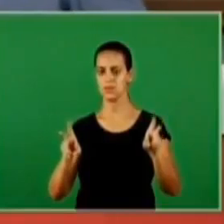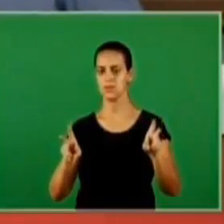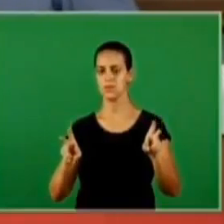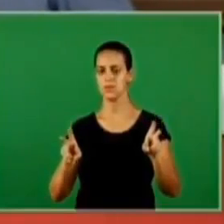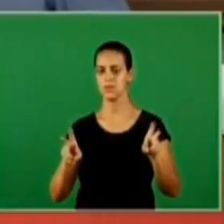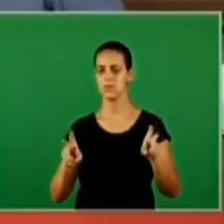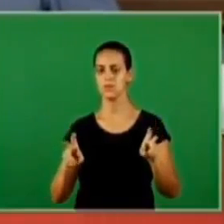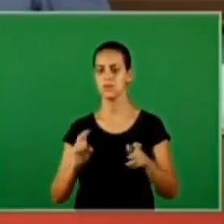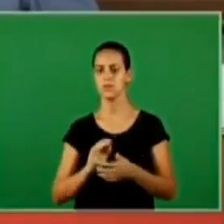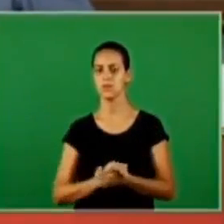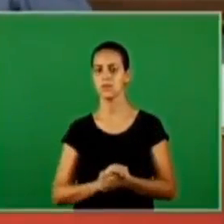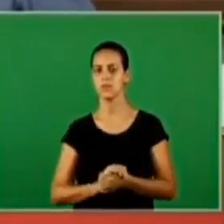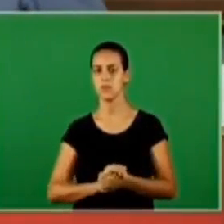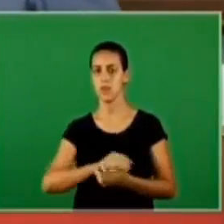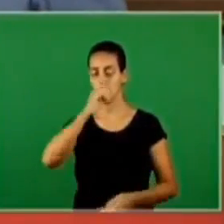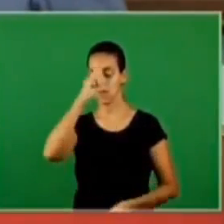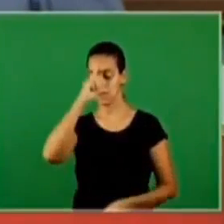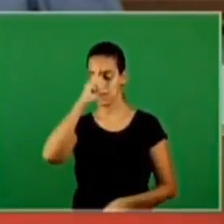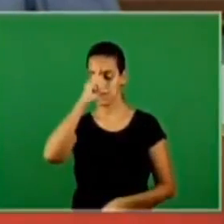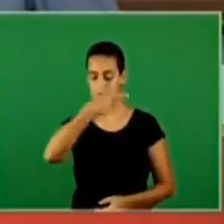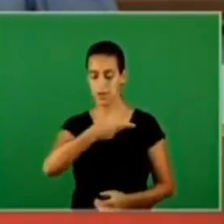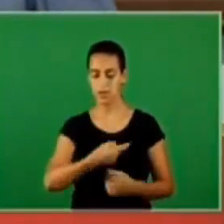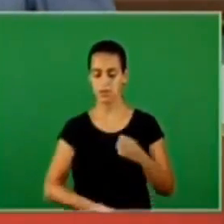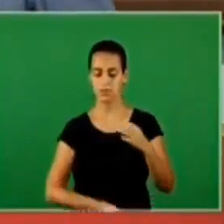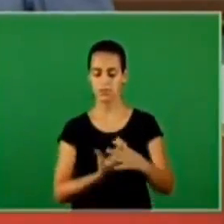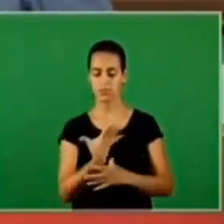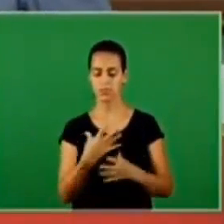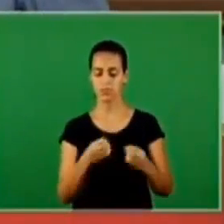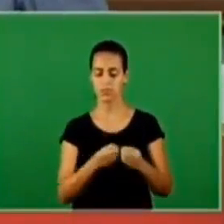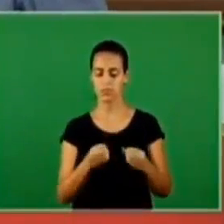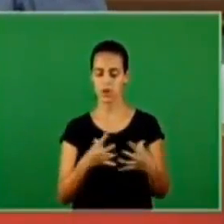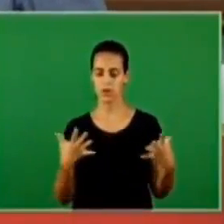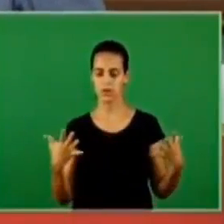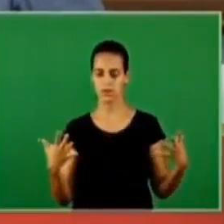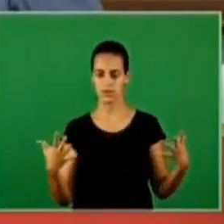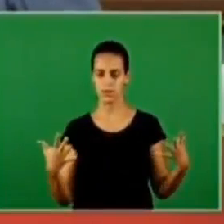a study regarding the creation.